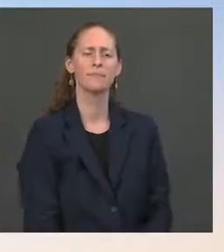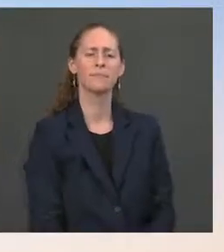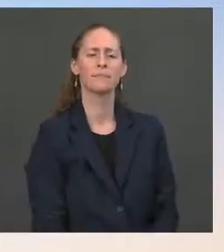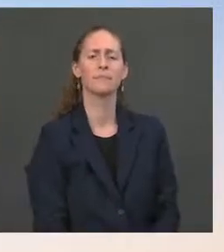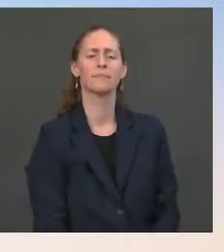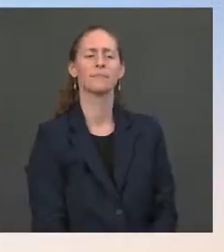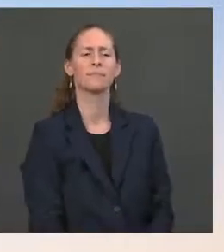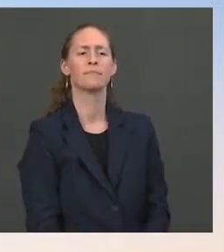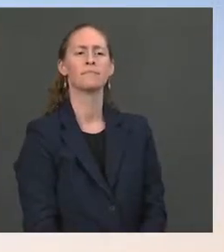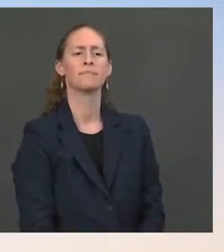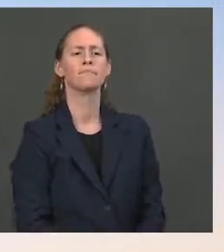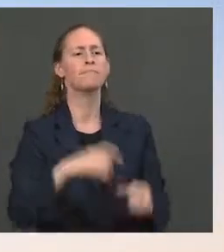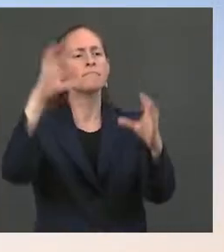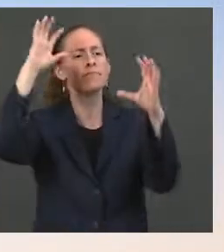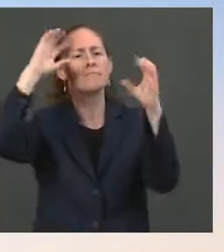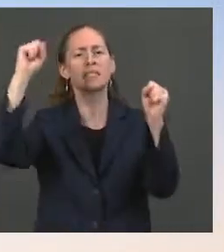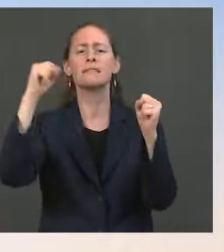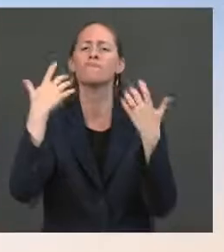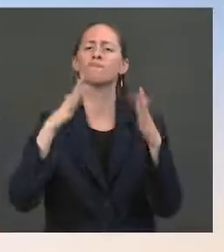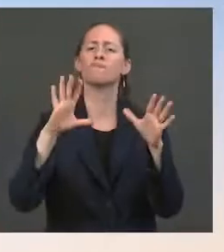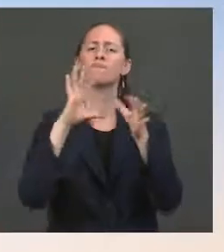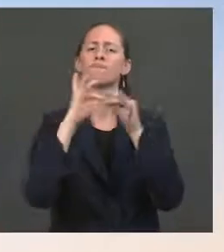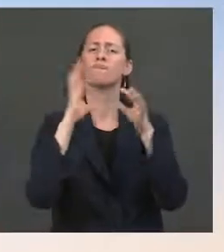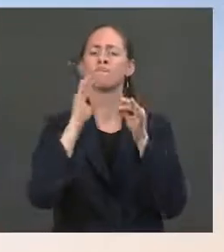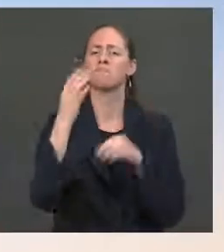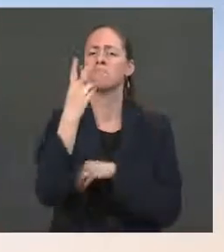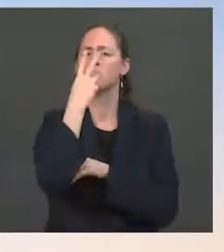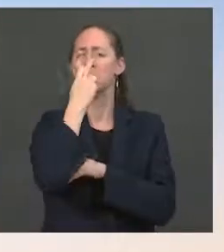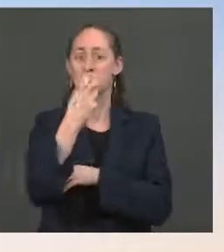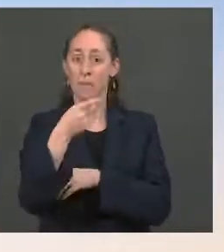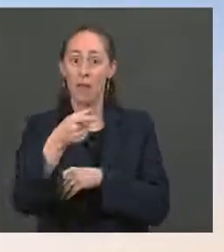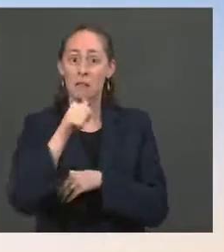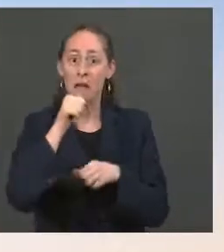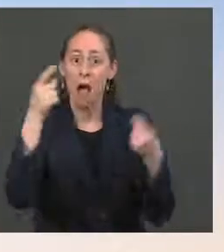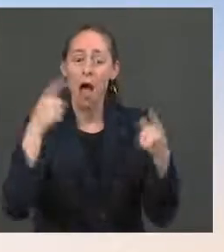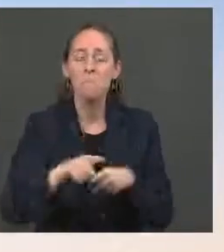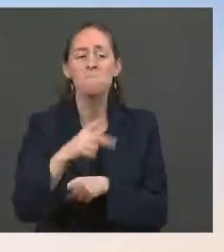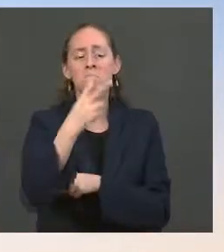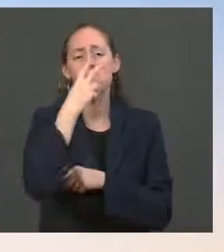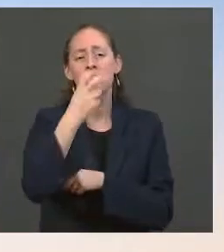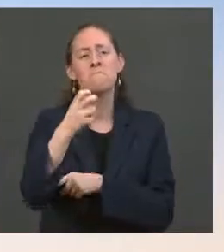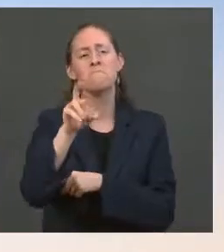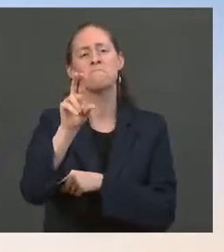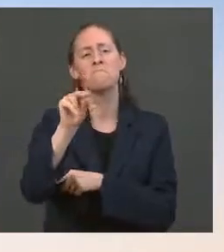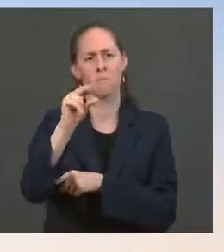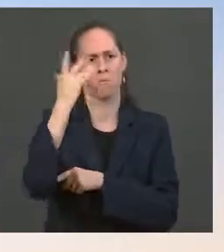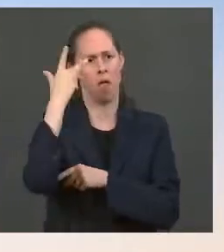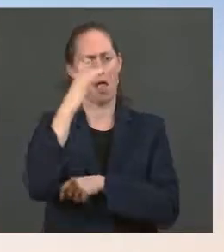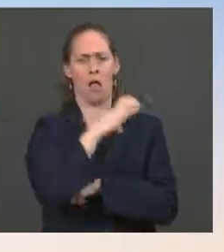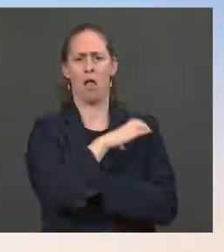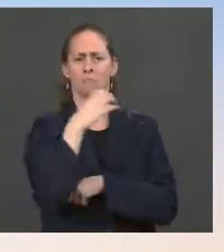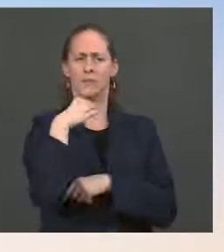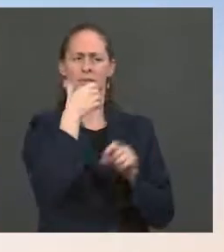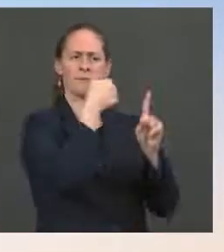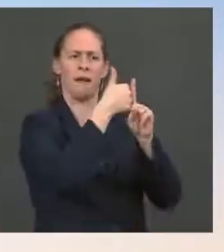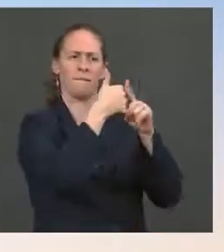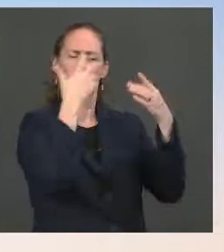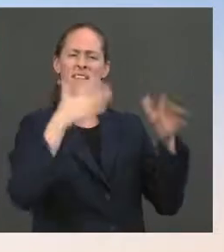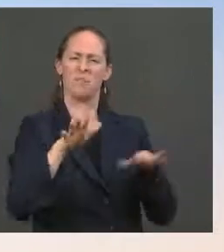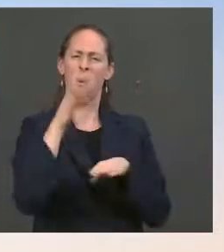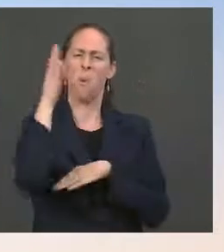imagine it going to that point because Congress has raised the debt limit 80 times. They've done it in a